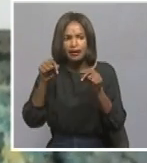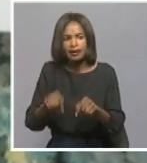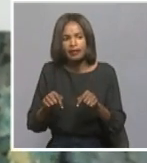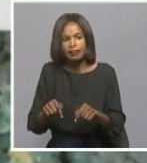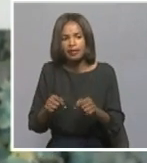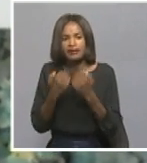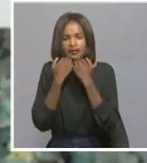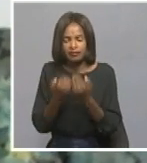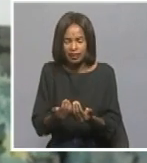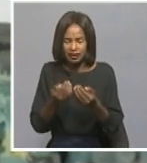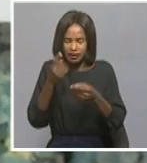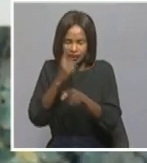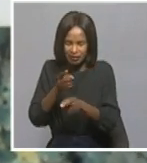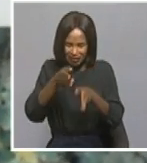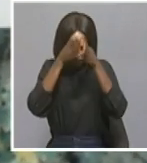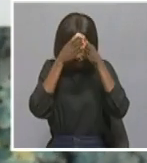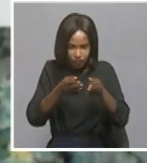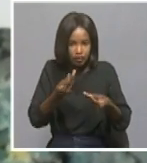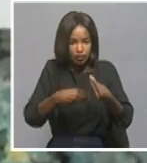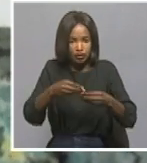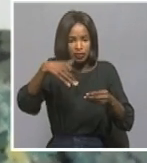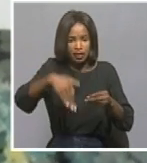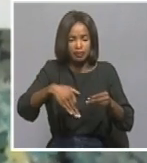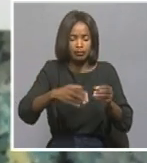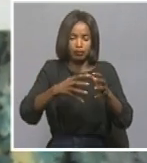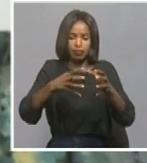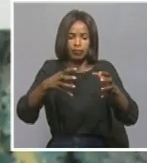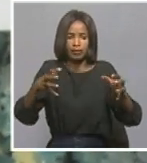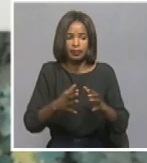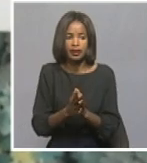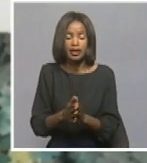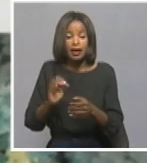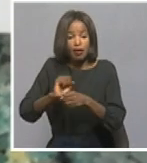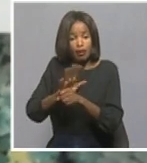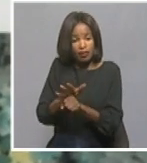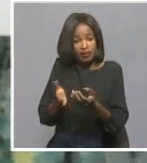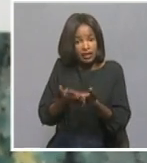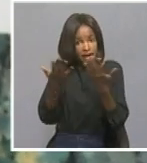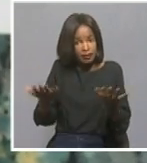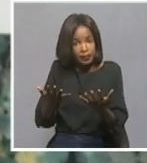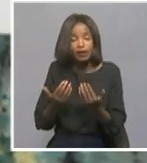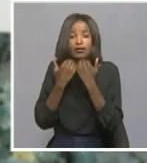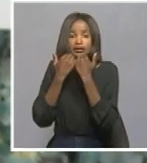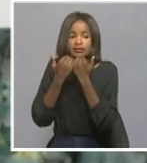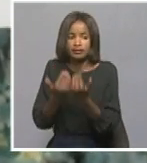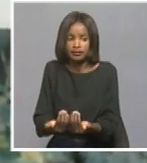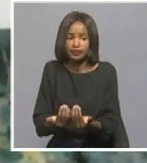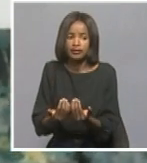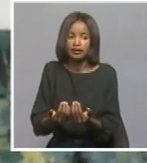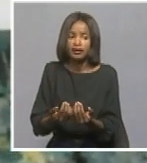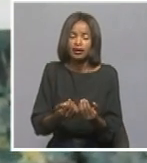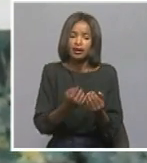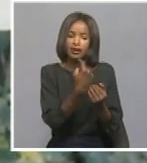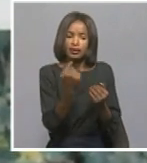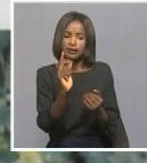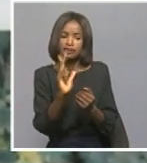growth at home. I think through this whole recession, one thing that has really taught us a lesson is that, you know, it is very important for every